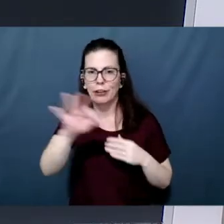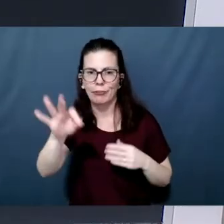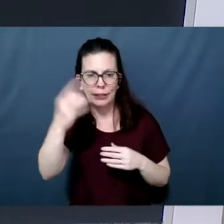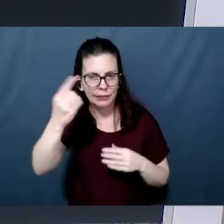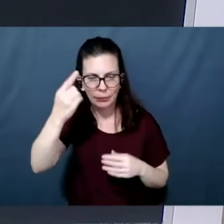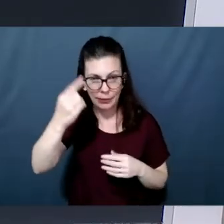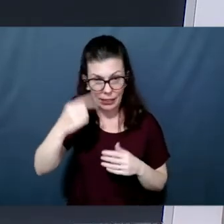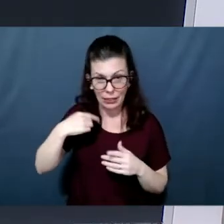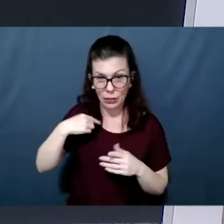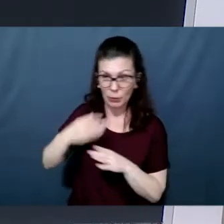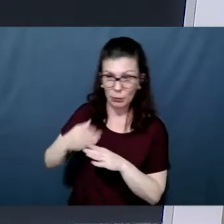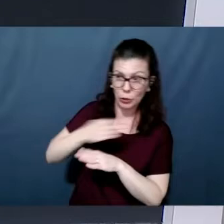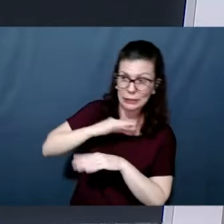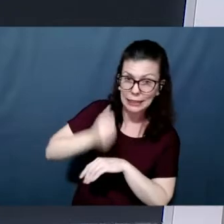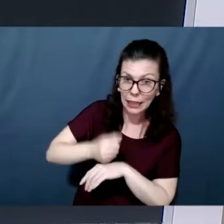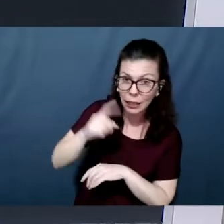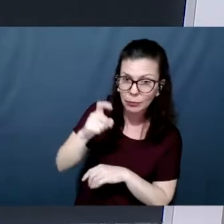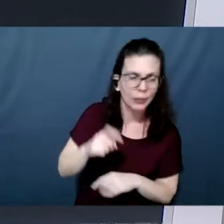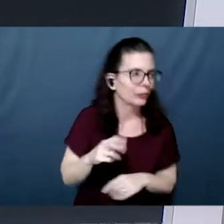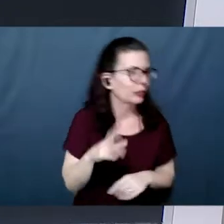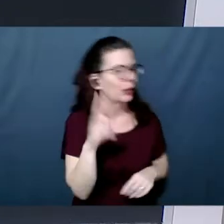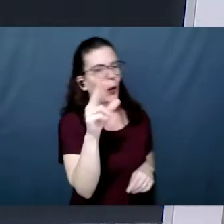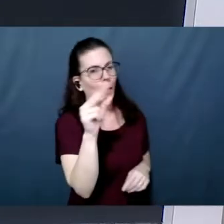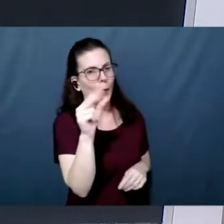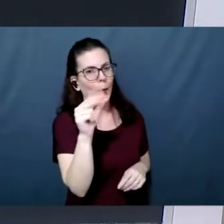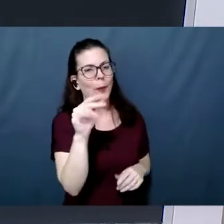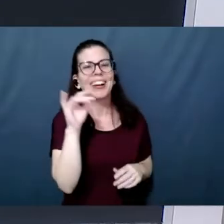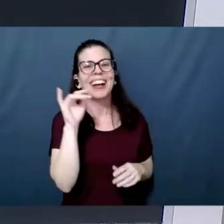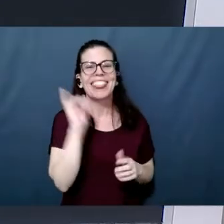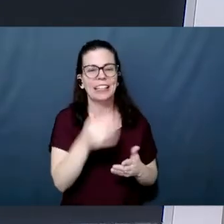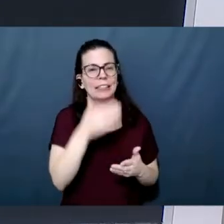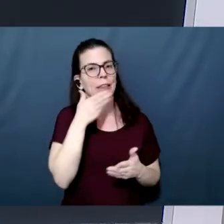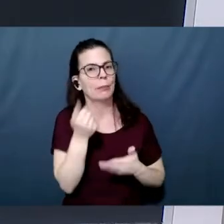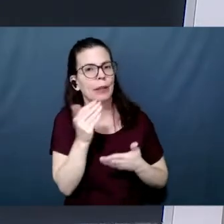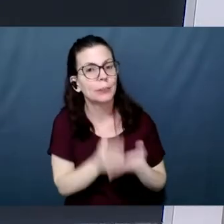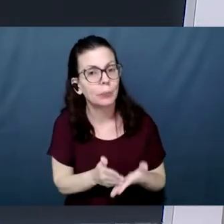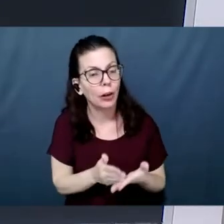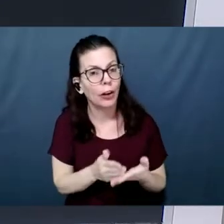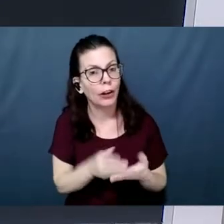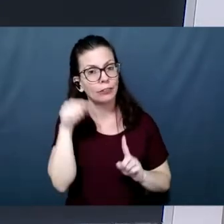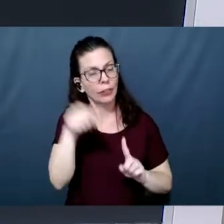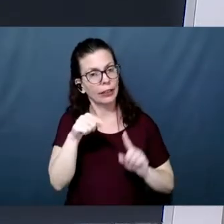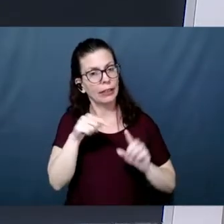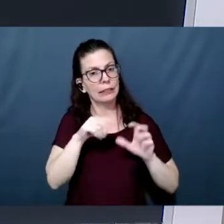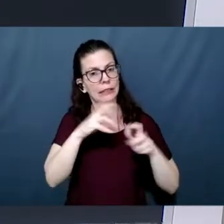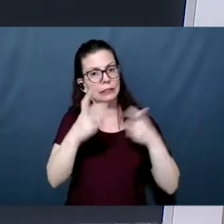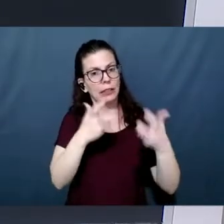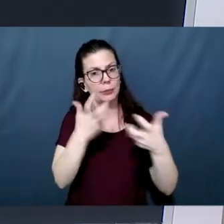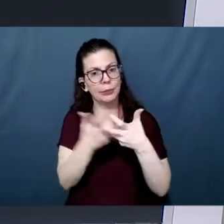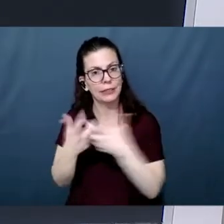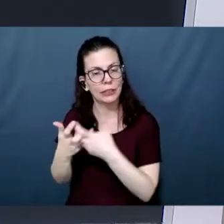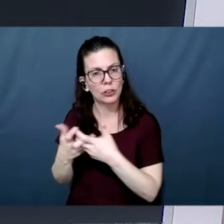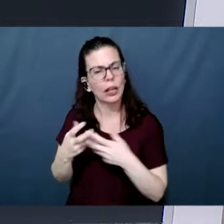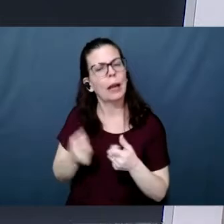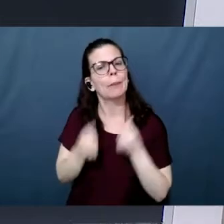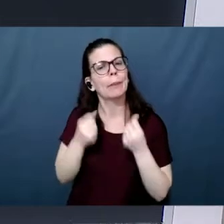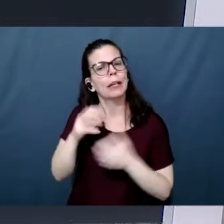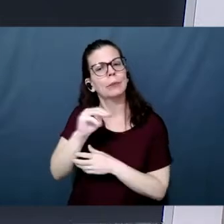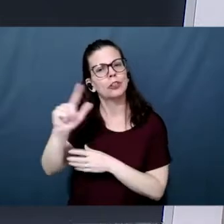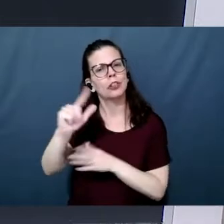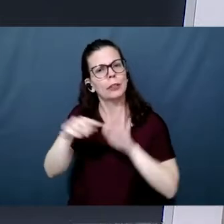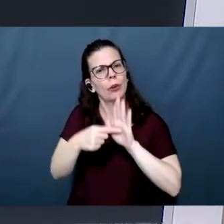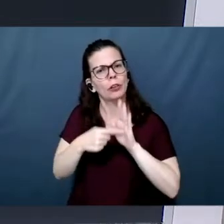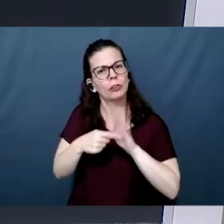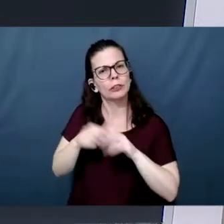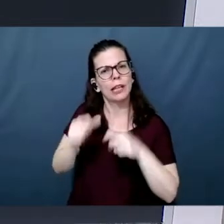up? No, and I think that's the best part about call summarization is a lot of our machine learning models within Contact Lens are built